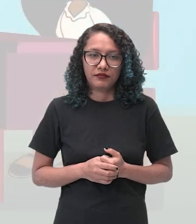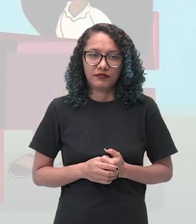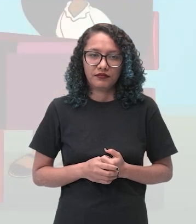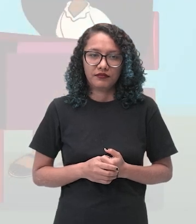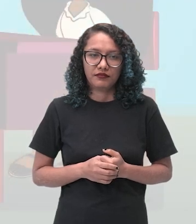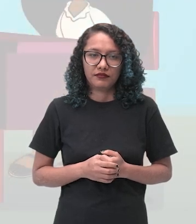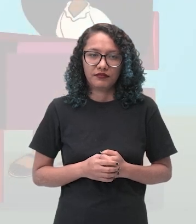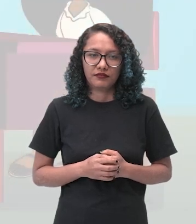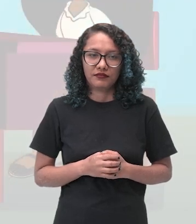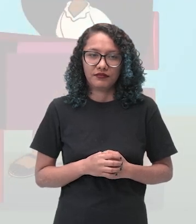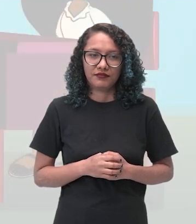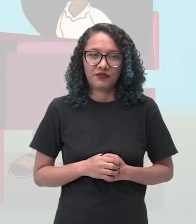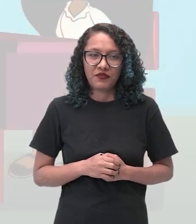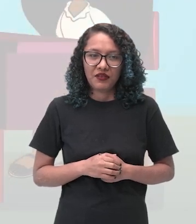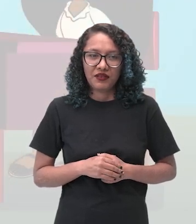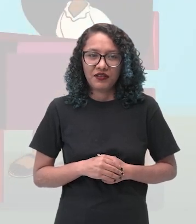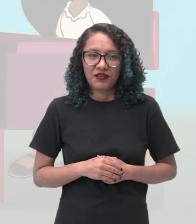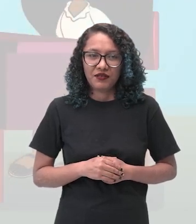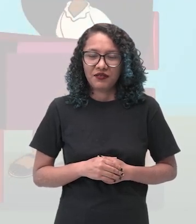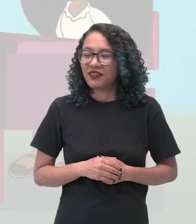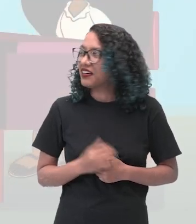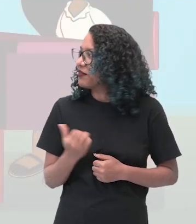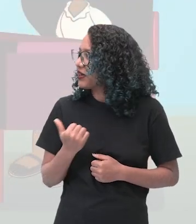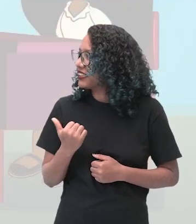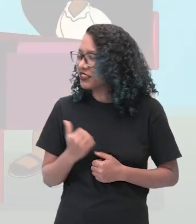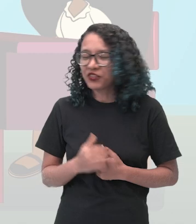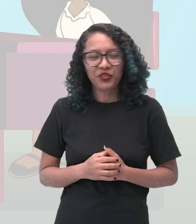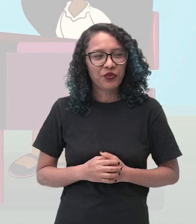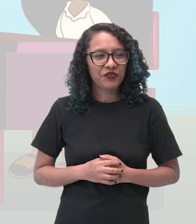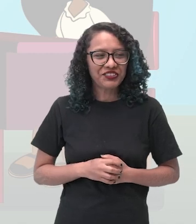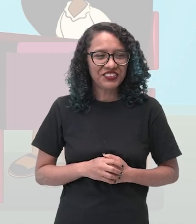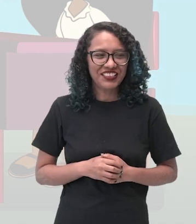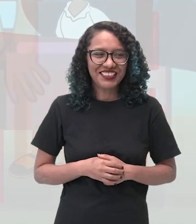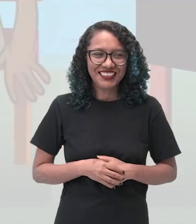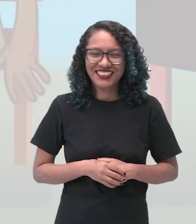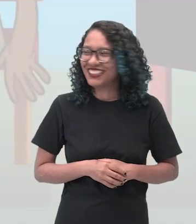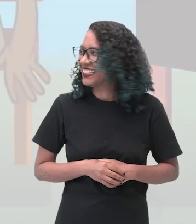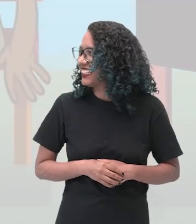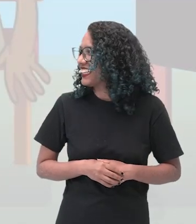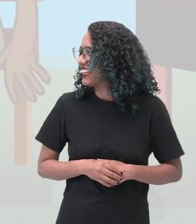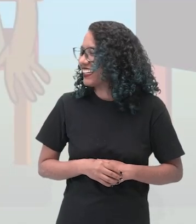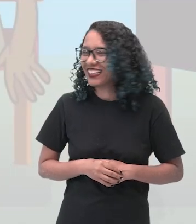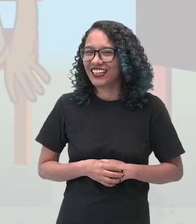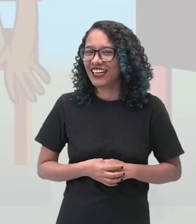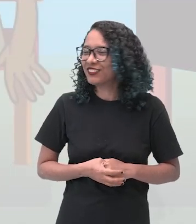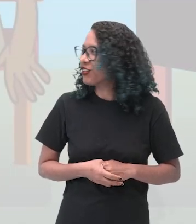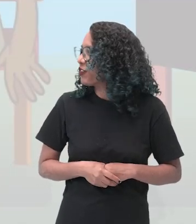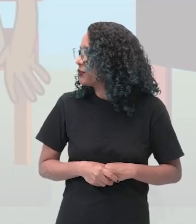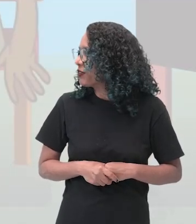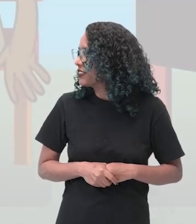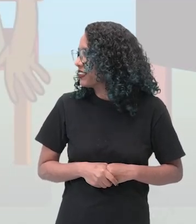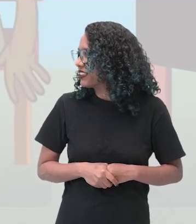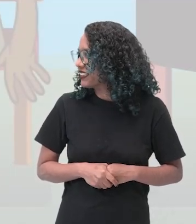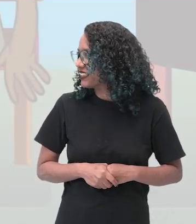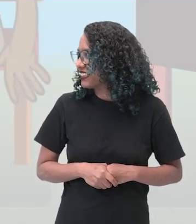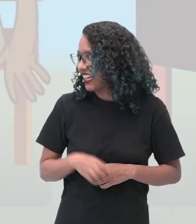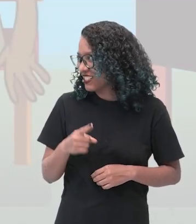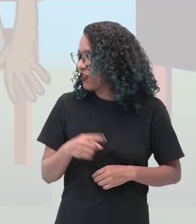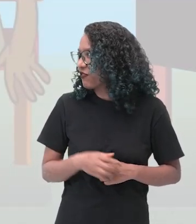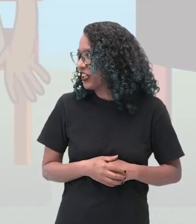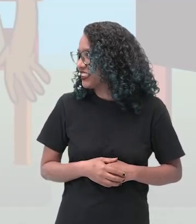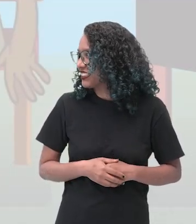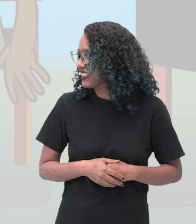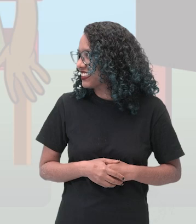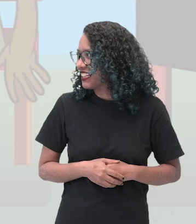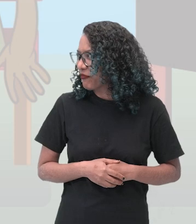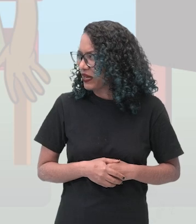Right. And how does this impact the indigenous communities there? They're losing their land and culture because of